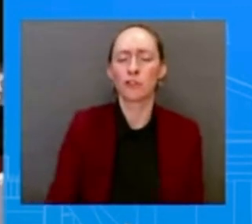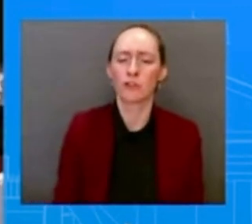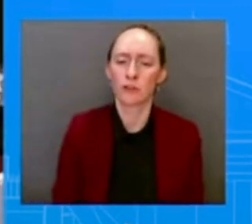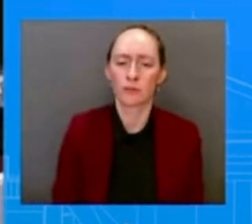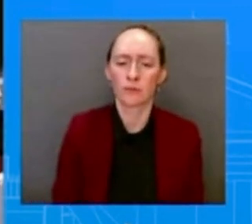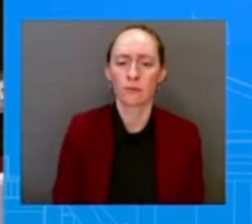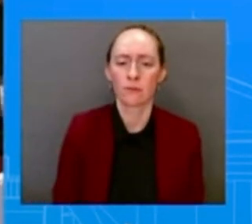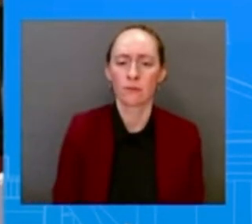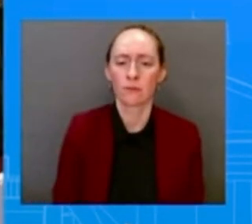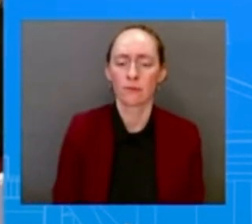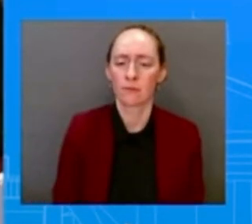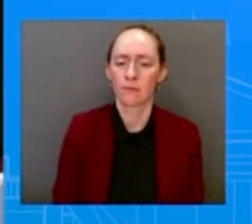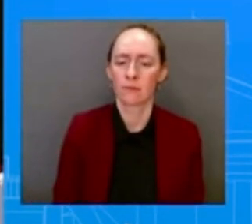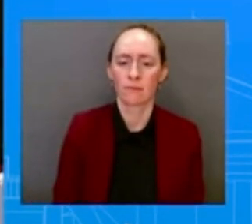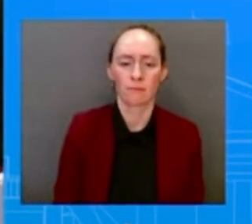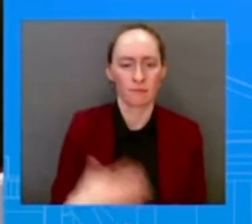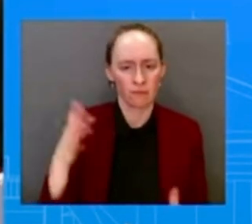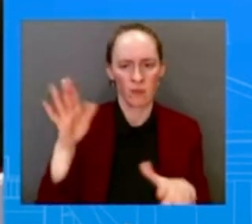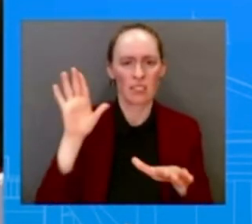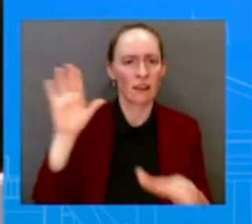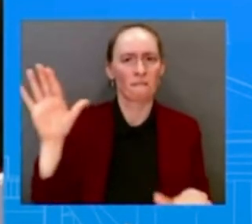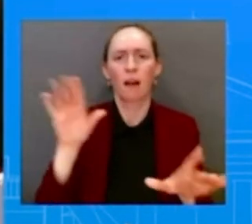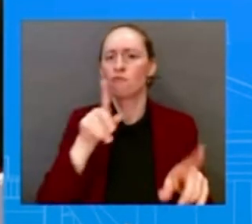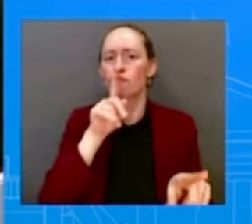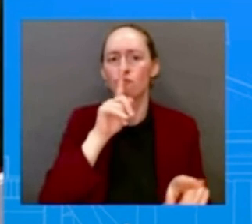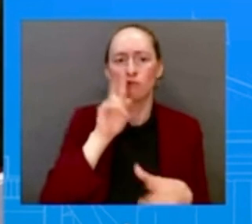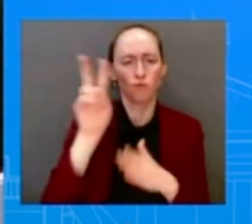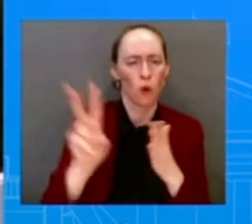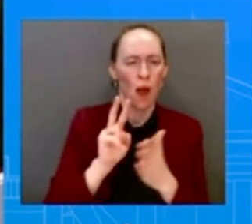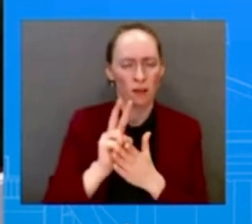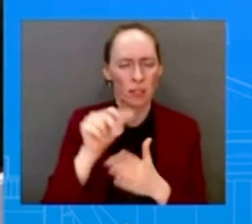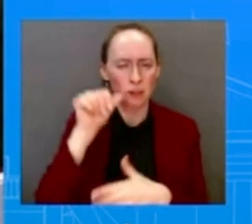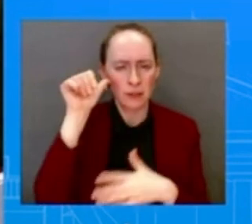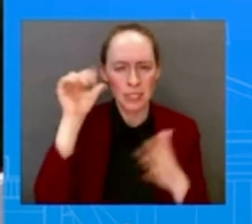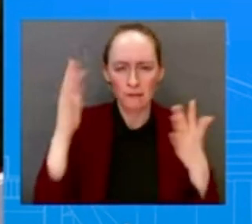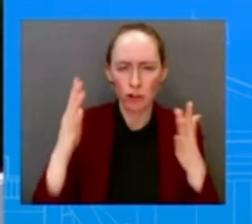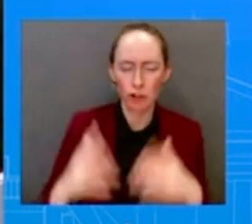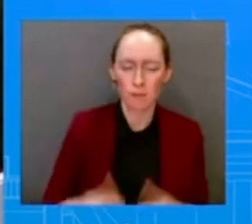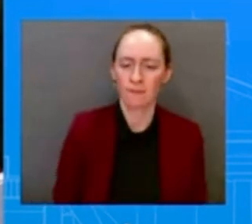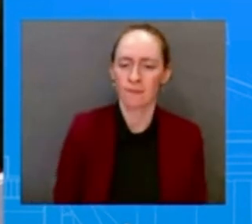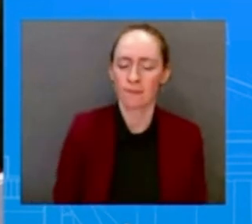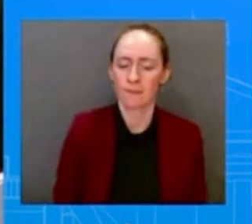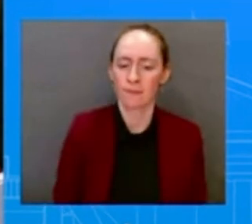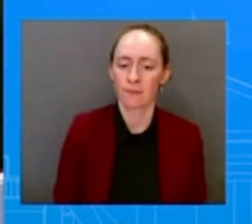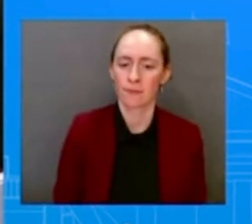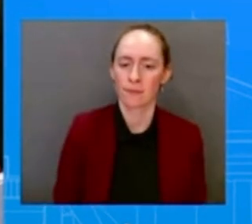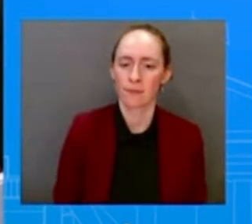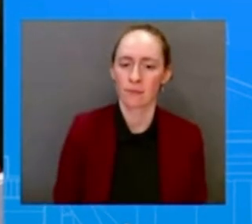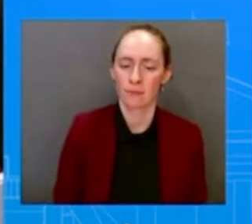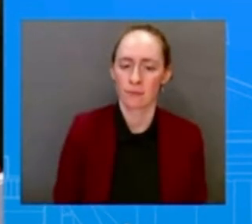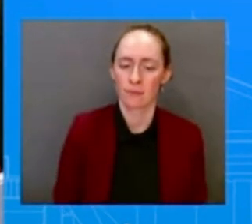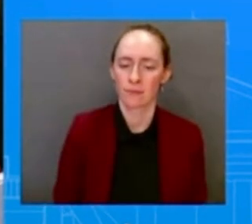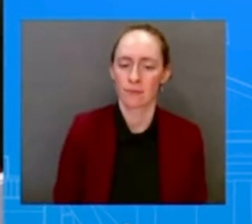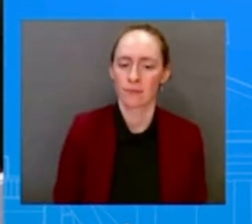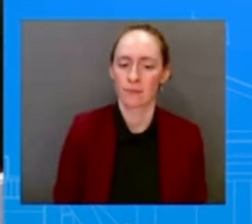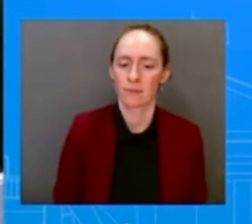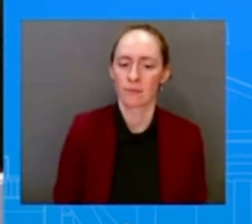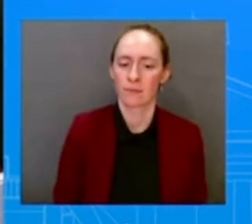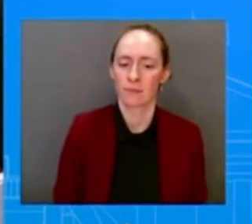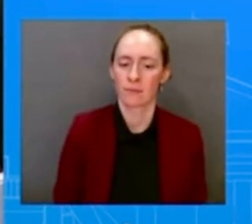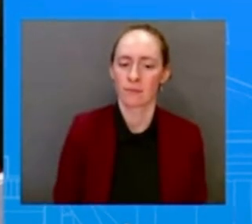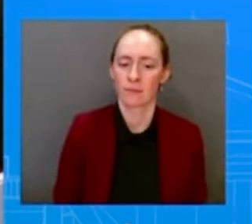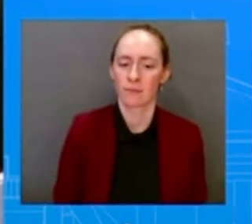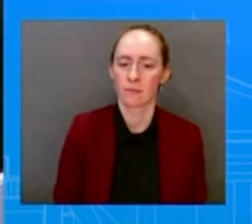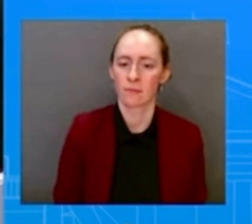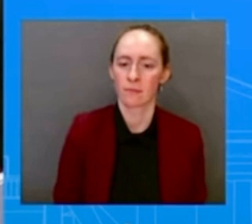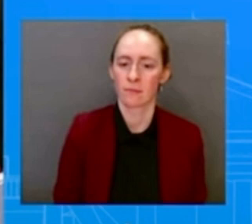the communications, though, we still don't know, and correct me if I'm wrong, we don't know what intelligence or communications could have been collected or what